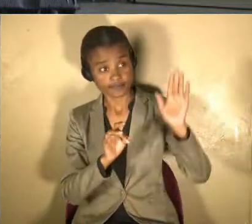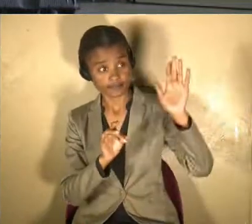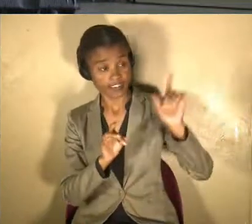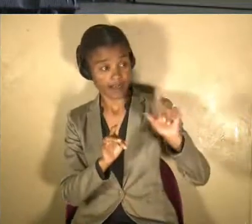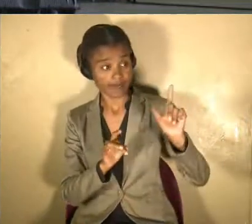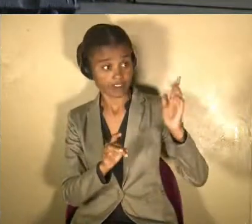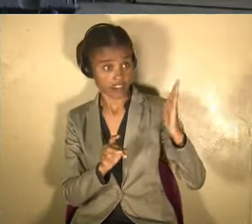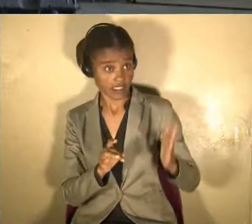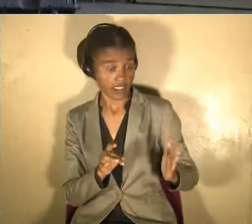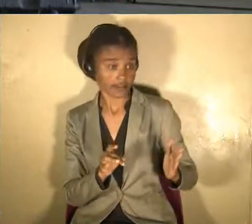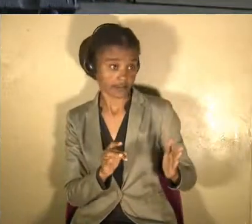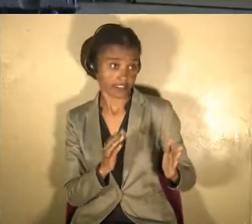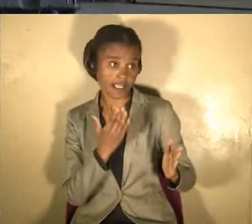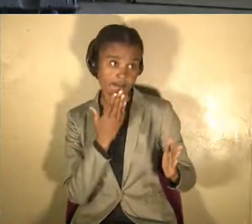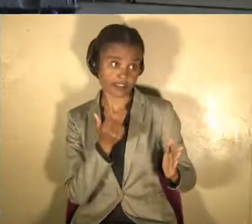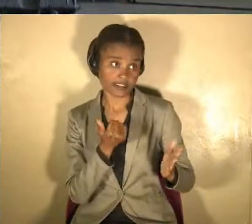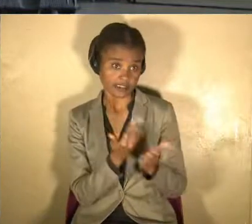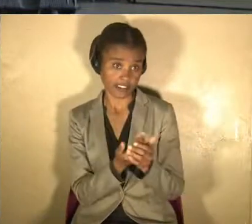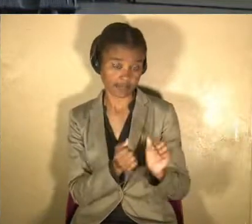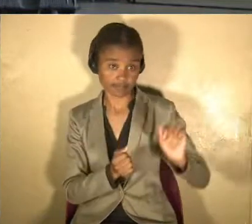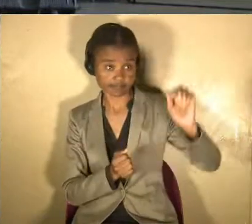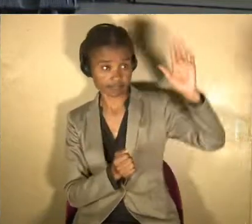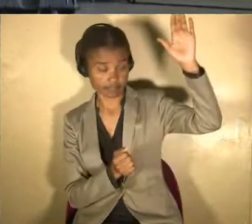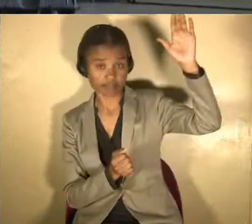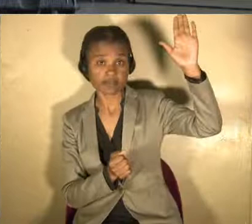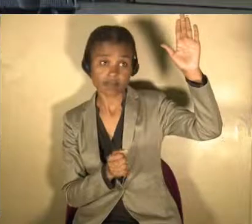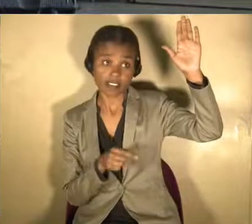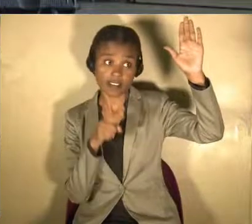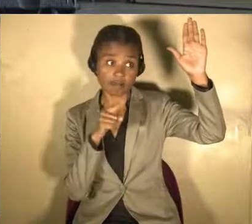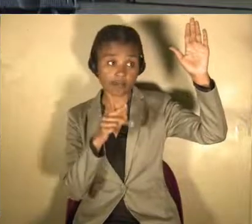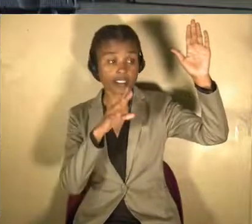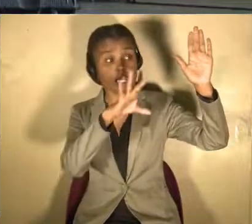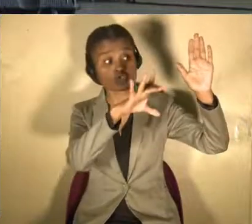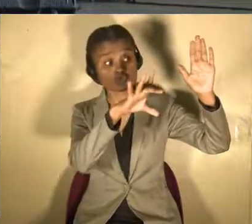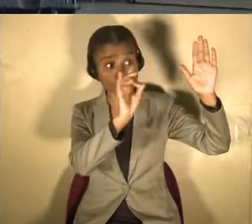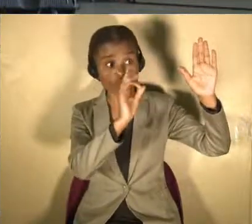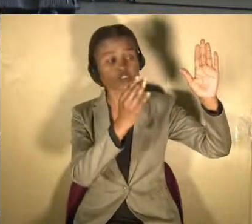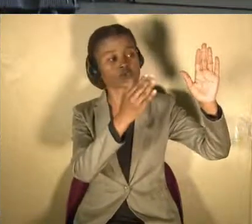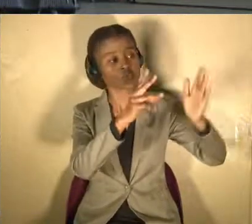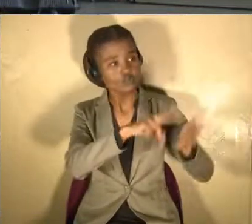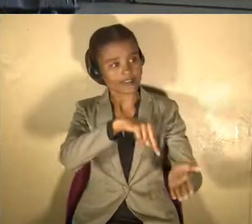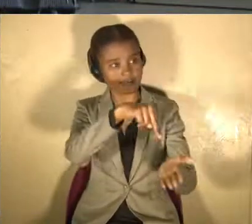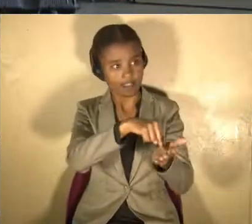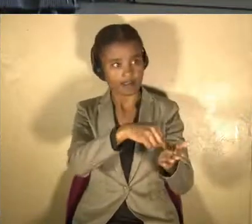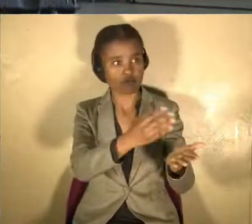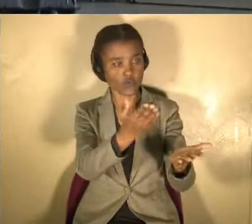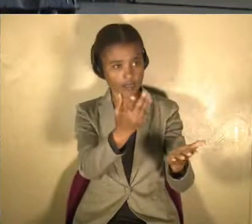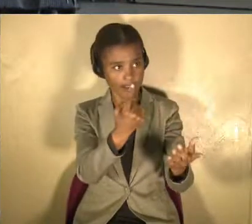left-hand side. Ke kopa le emise matsoho, ha ko nouta, you come to the fore. Okay?